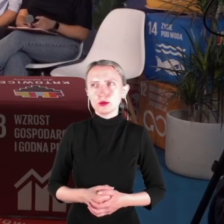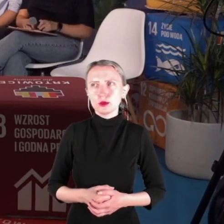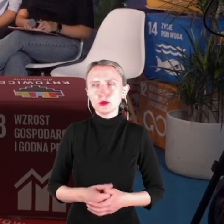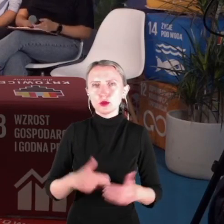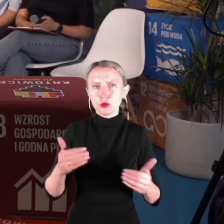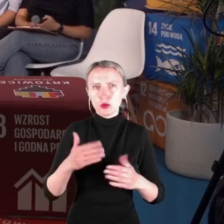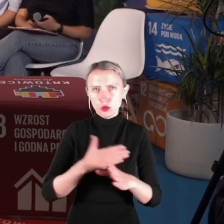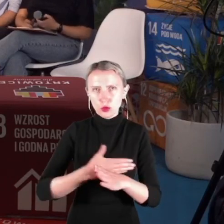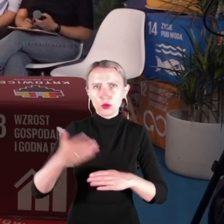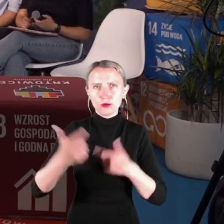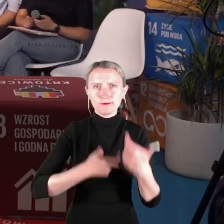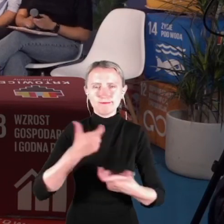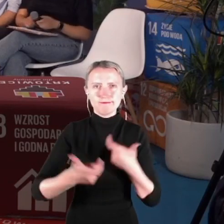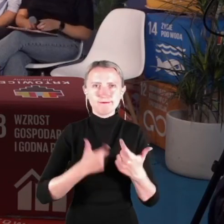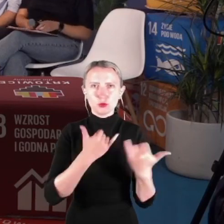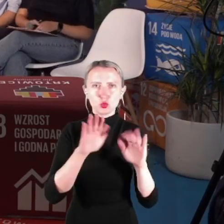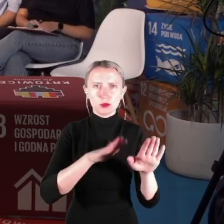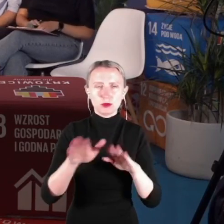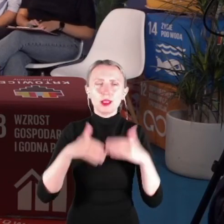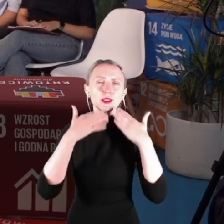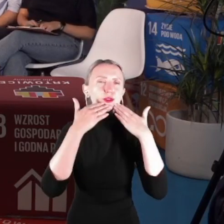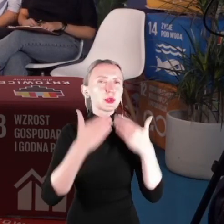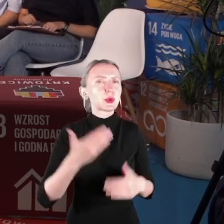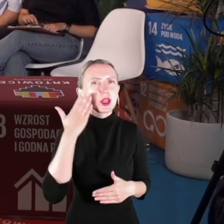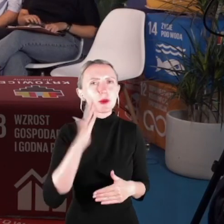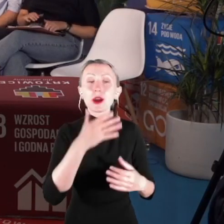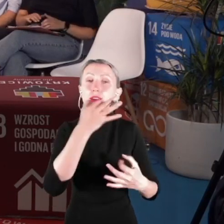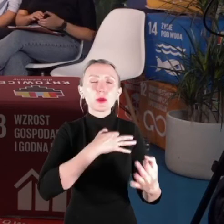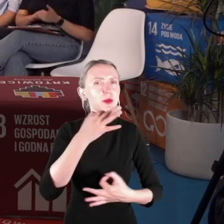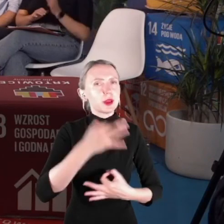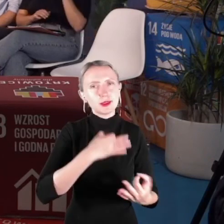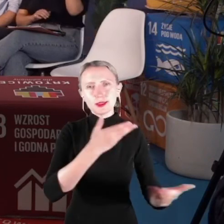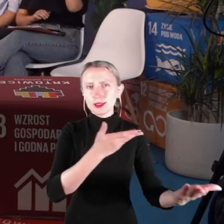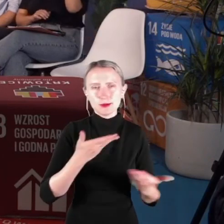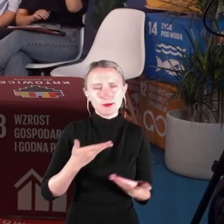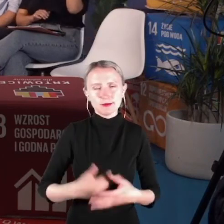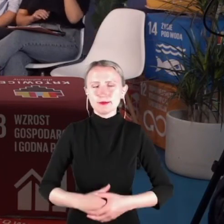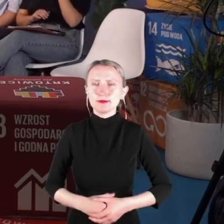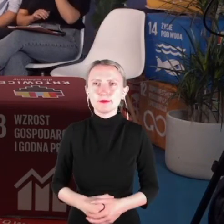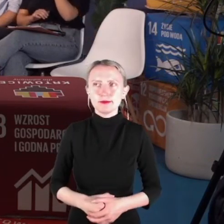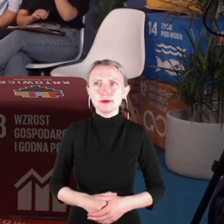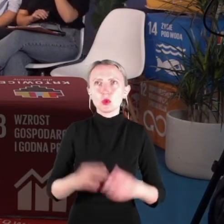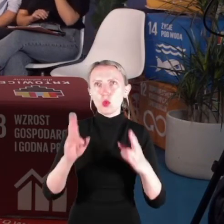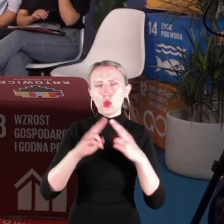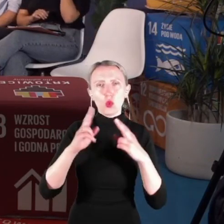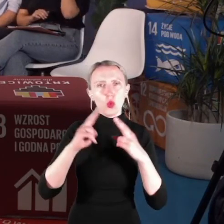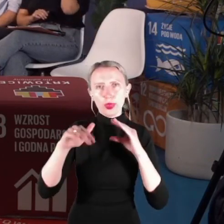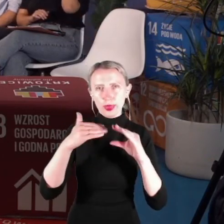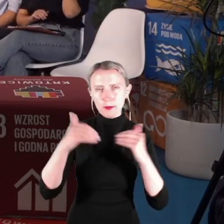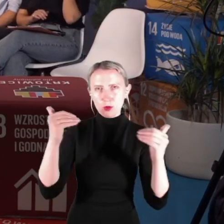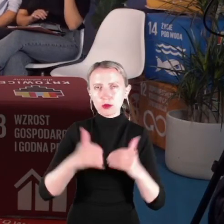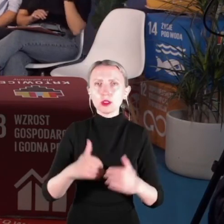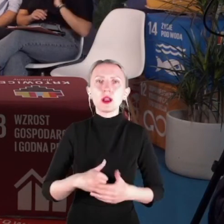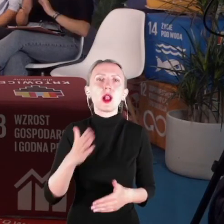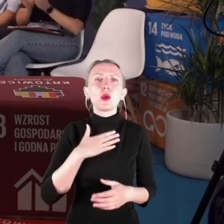Thank you very much. You can always contact me for questions. You can visit the websites. I love telling stories. Thank you so